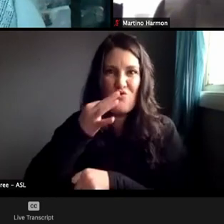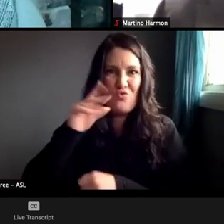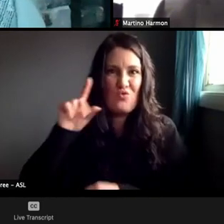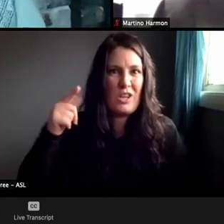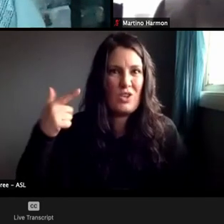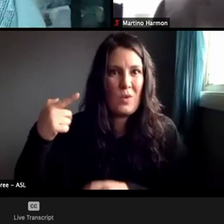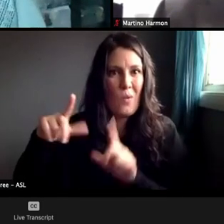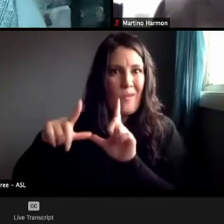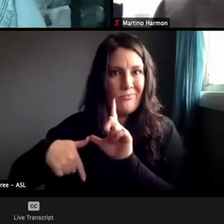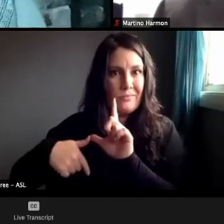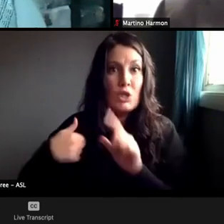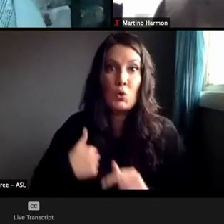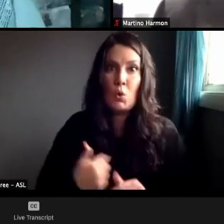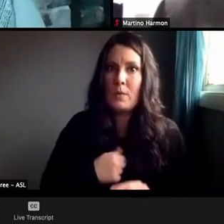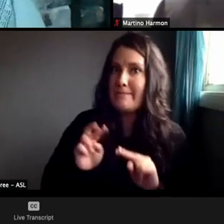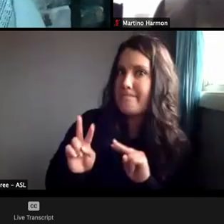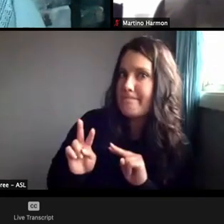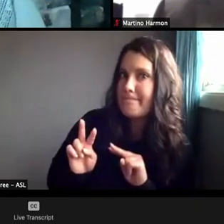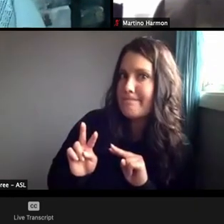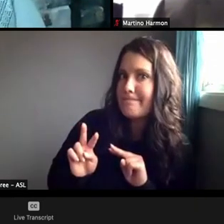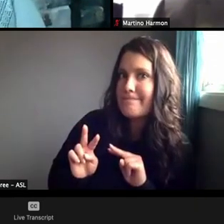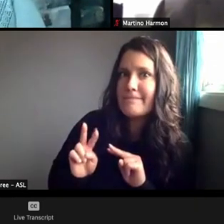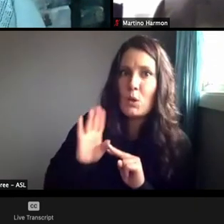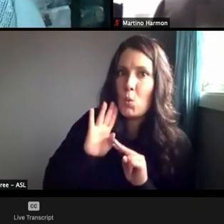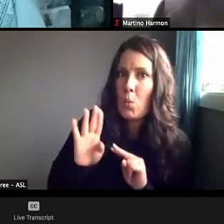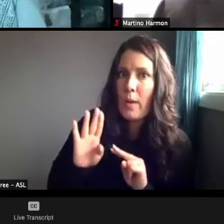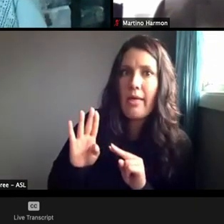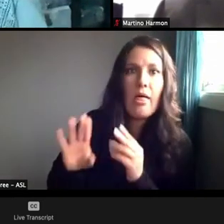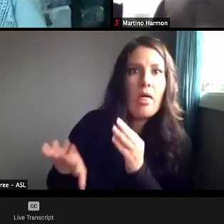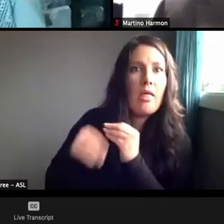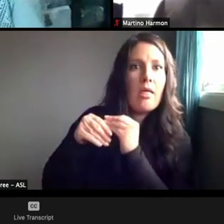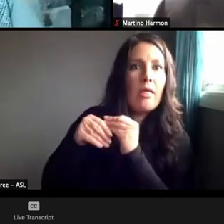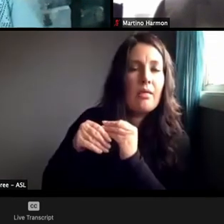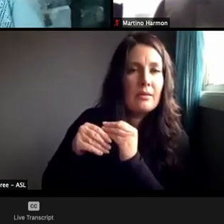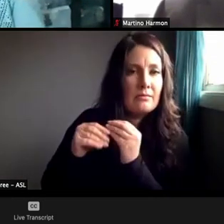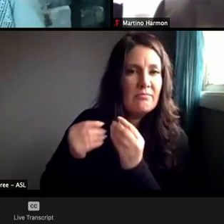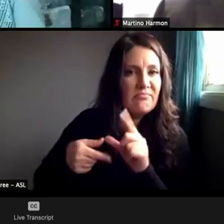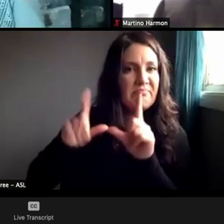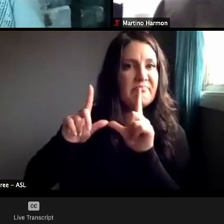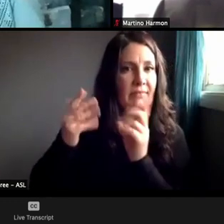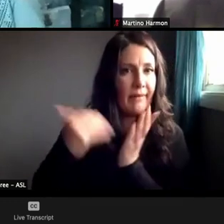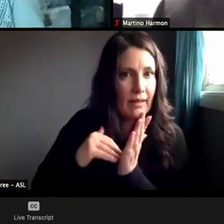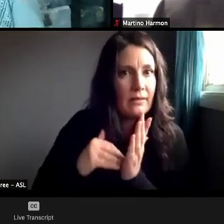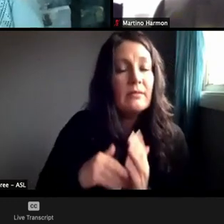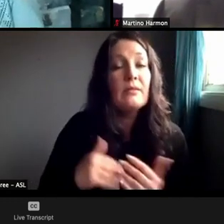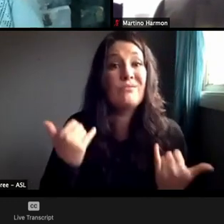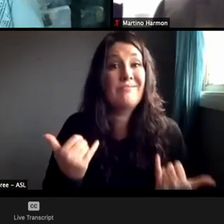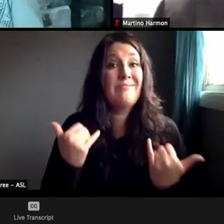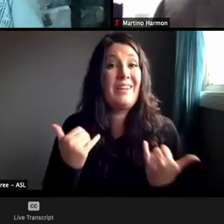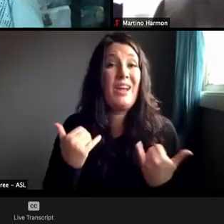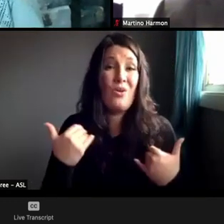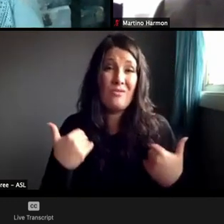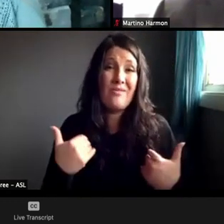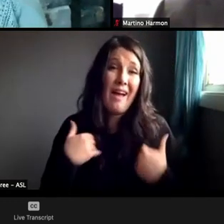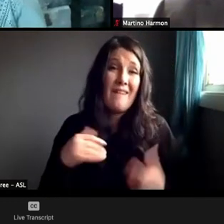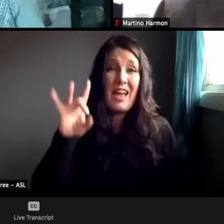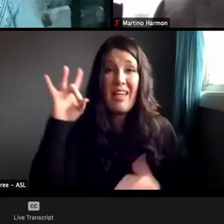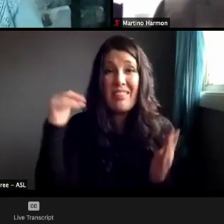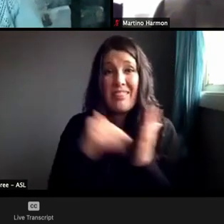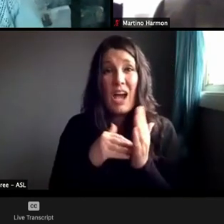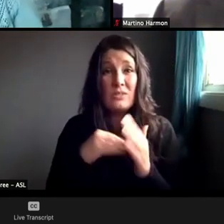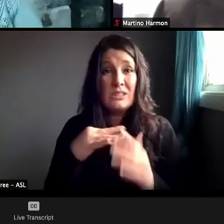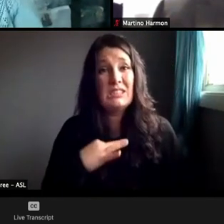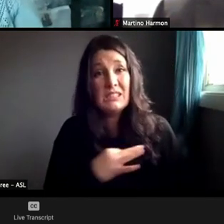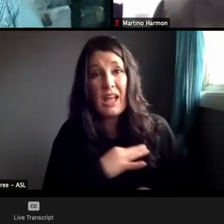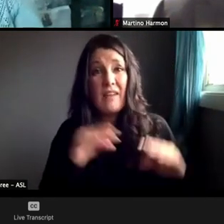provisions. To date, we've had over 8,000 faculty and staff utilize some portion of their